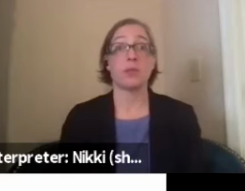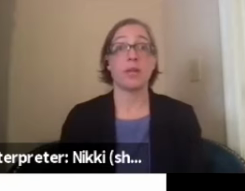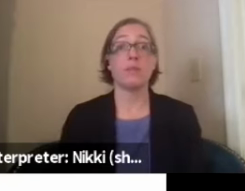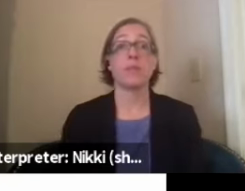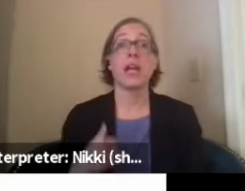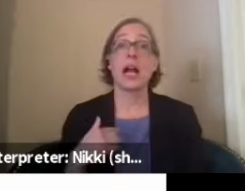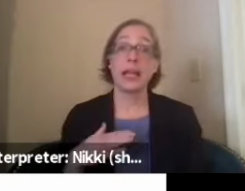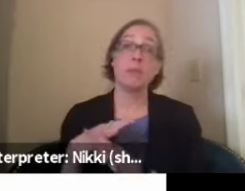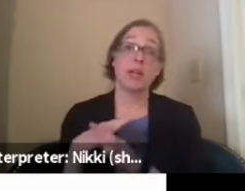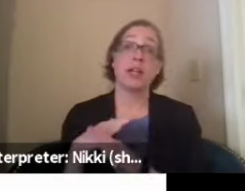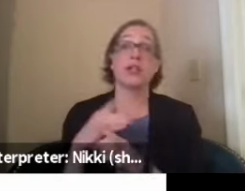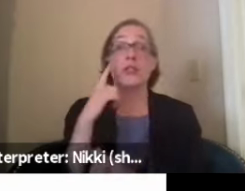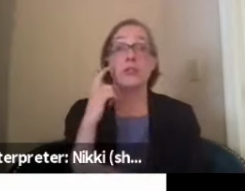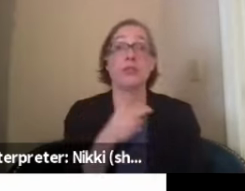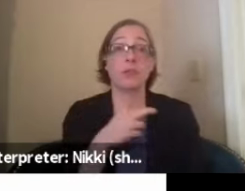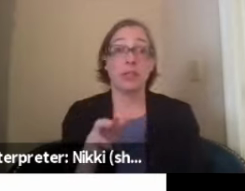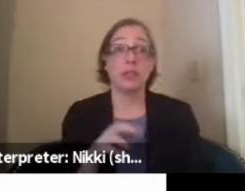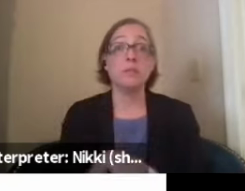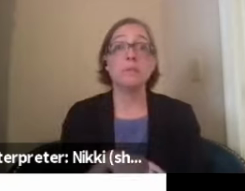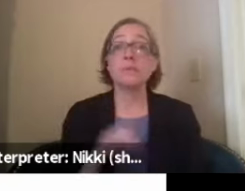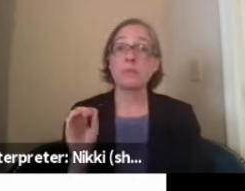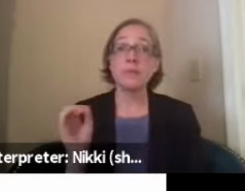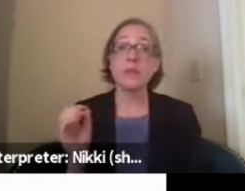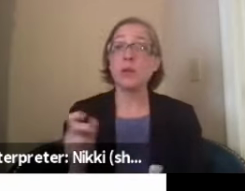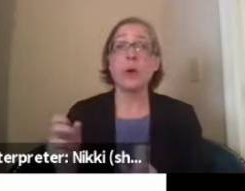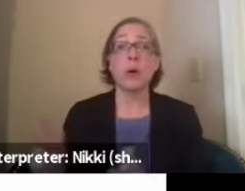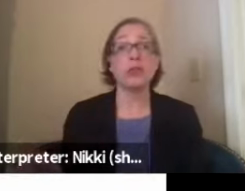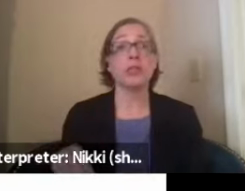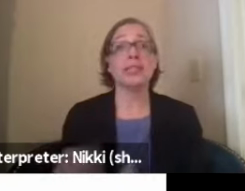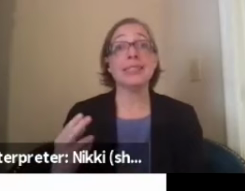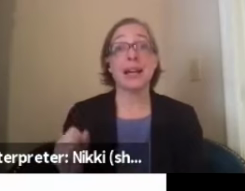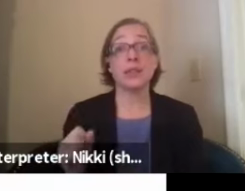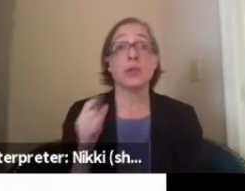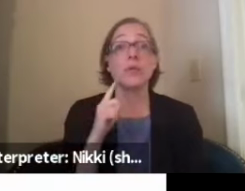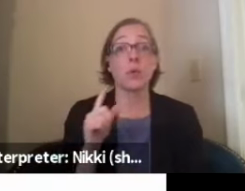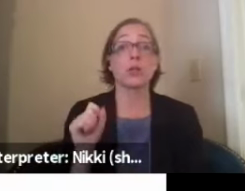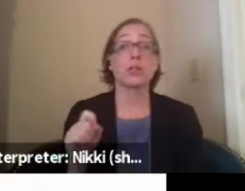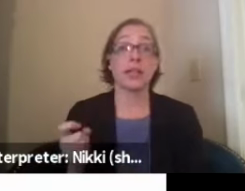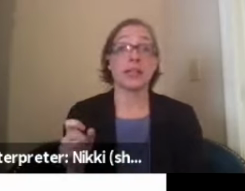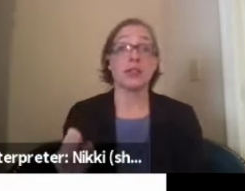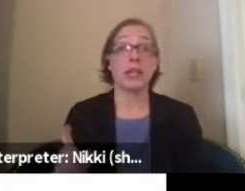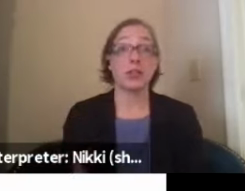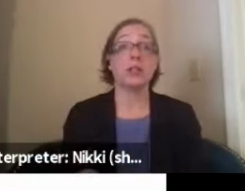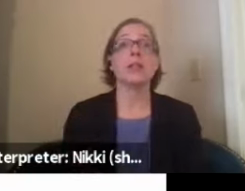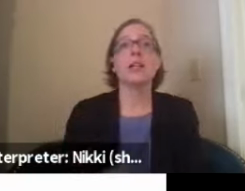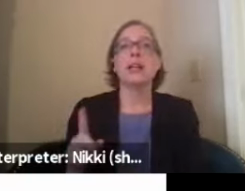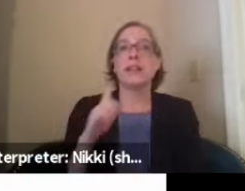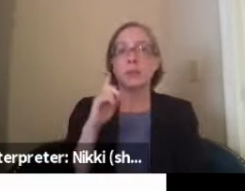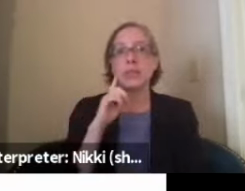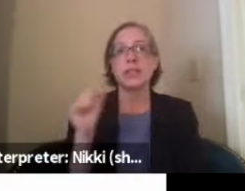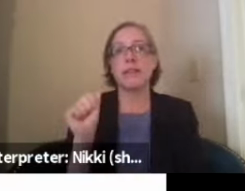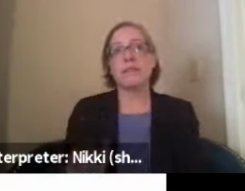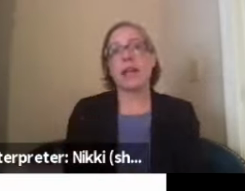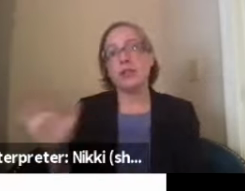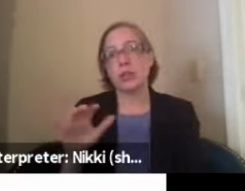information with me. I had barriers due to religion. There were no opportunities in high school for sex education. This